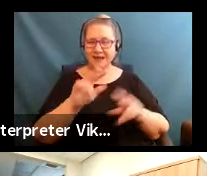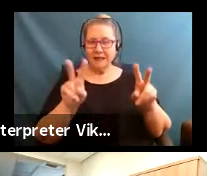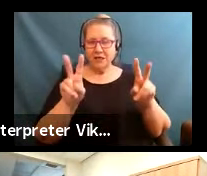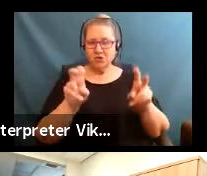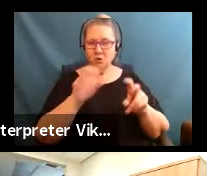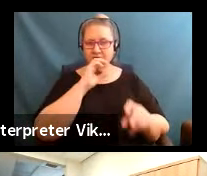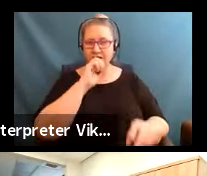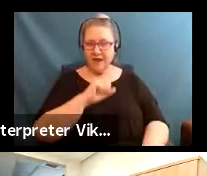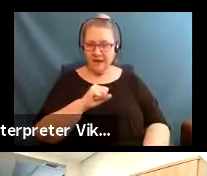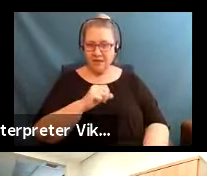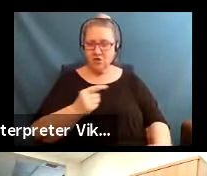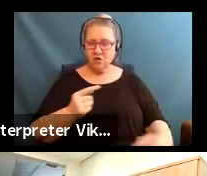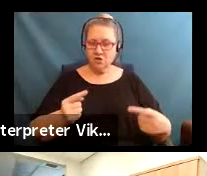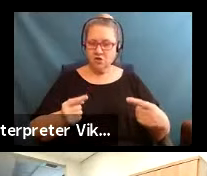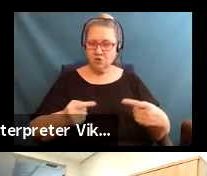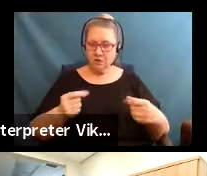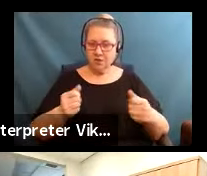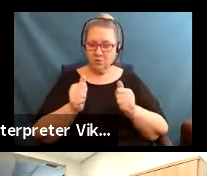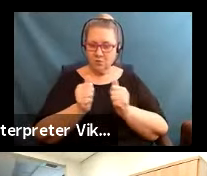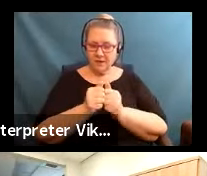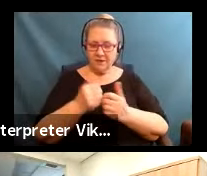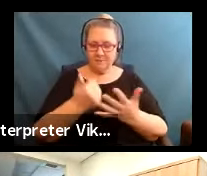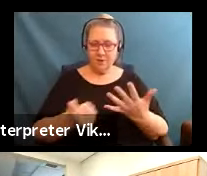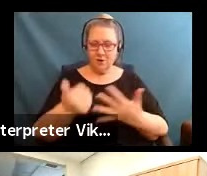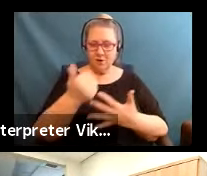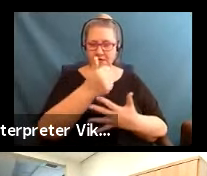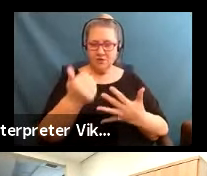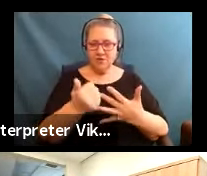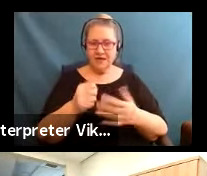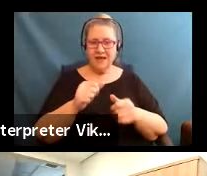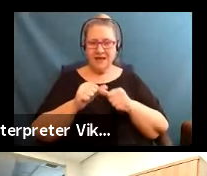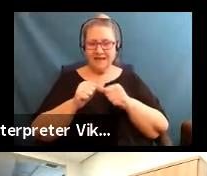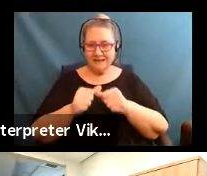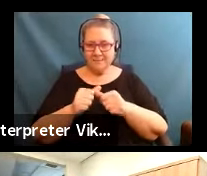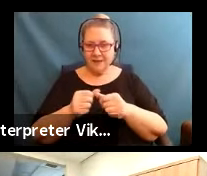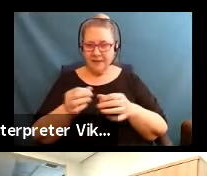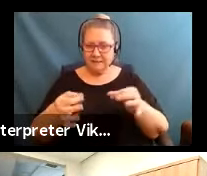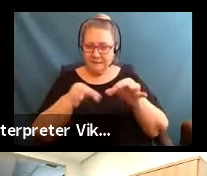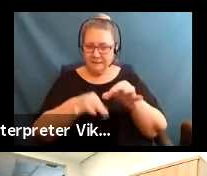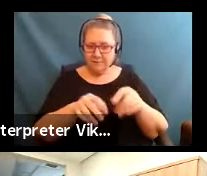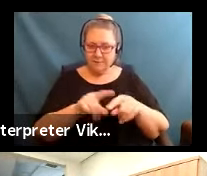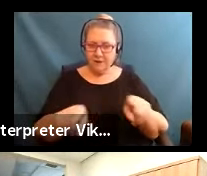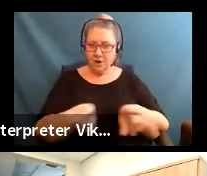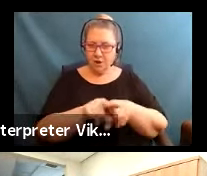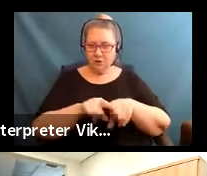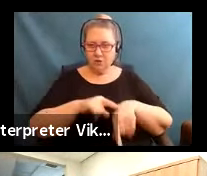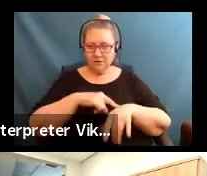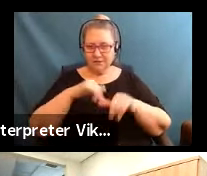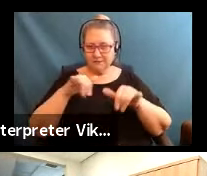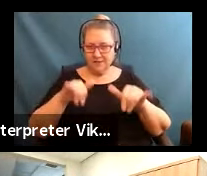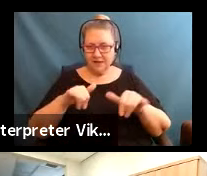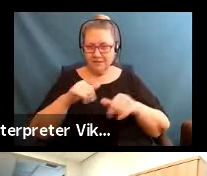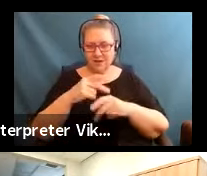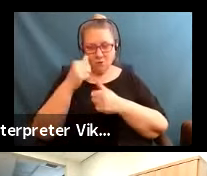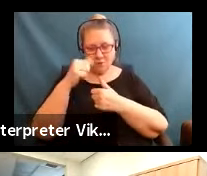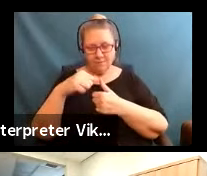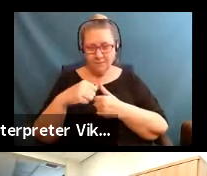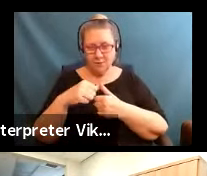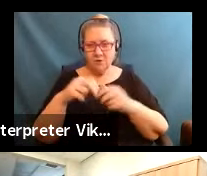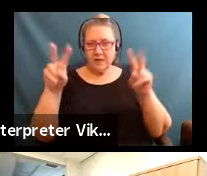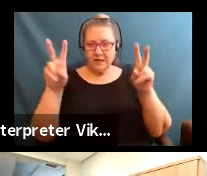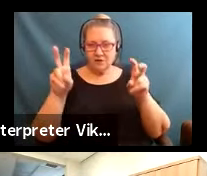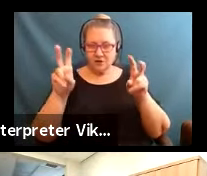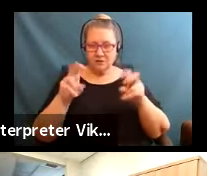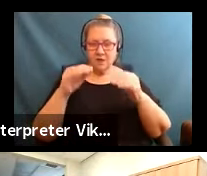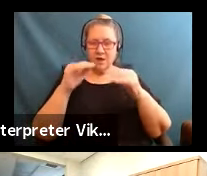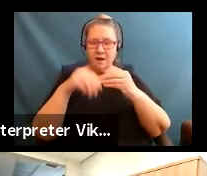struggle around the prioritizations and keeping it simple, but also keeping front and center these issues around equity